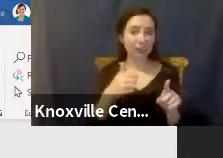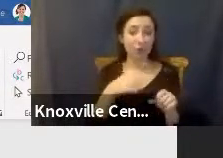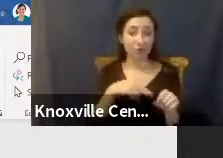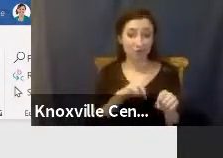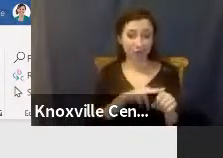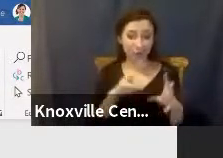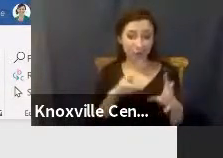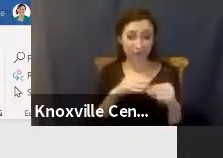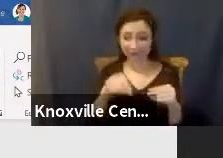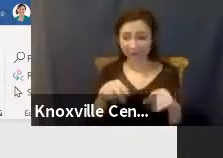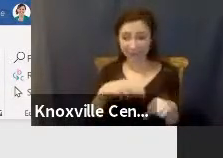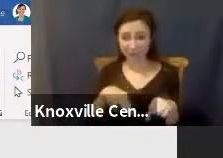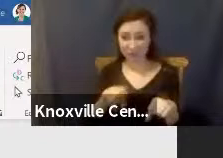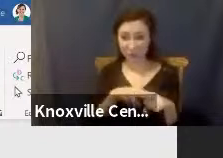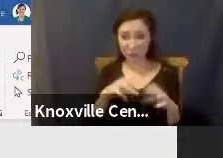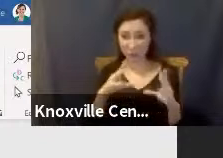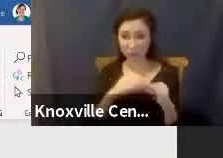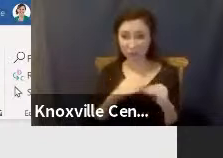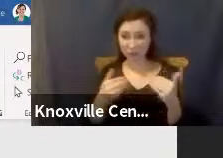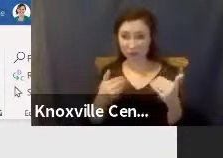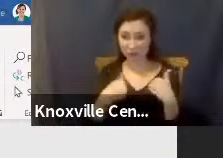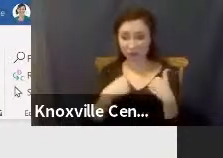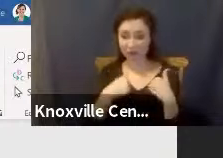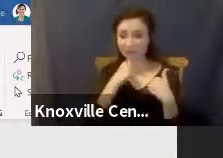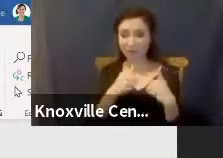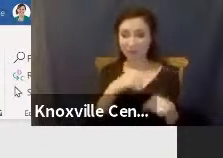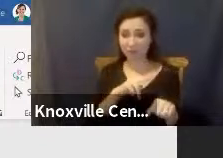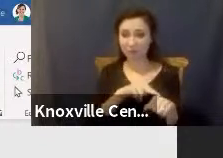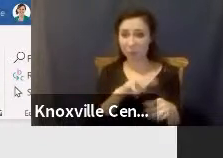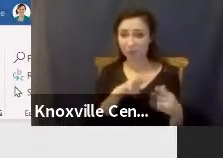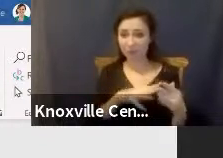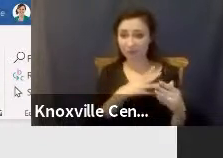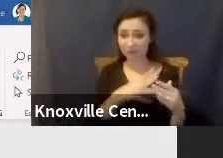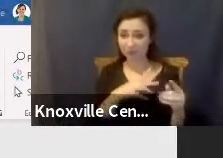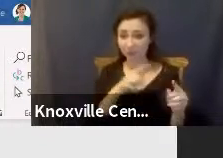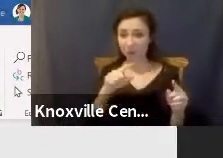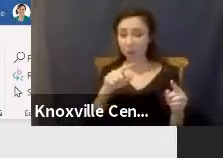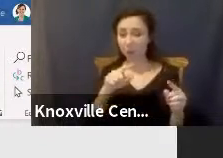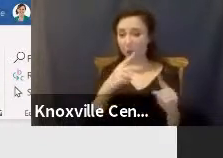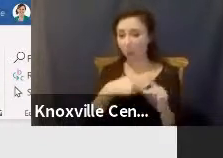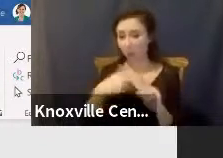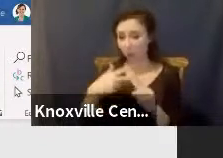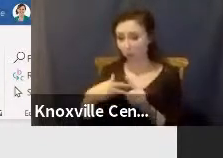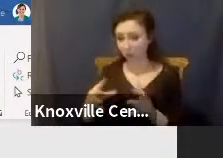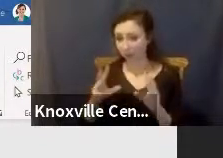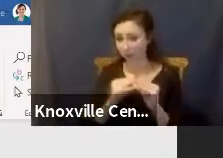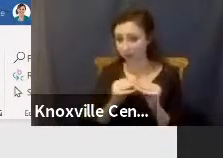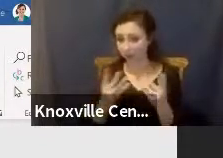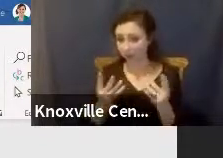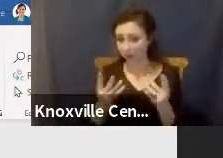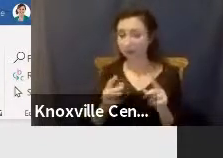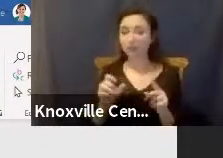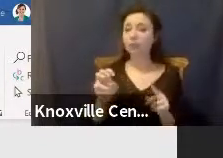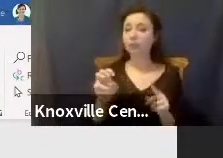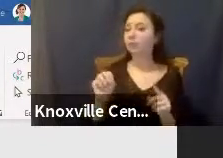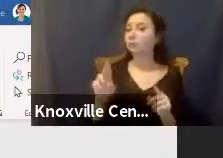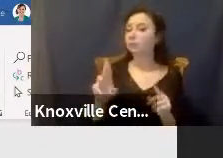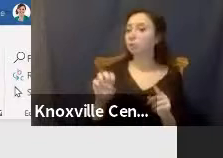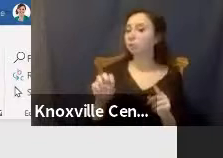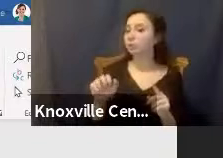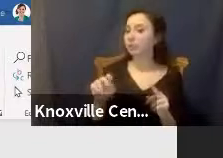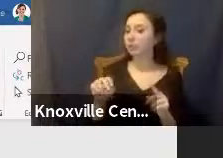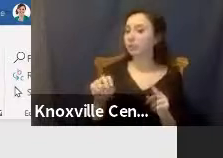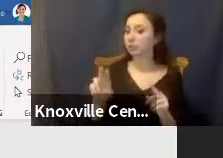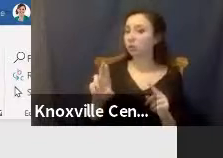regular meetings that you're having, but these aren't the regularly scheduled quarterly meetings. Mr. Sanders, since we